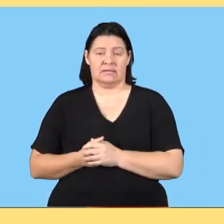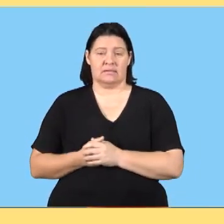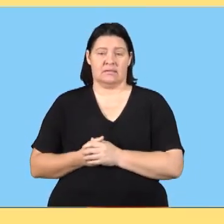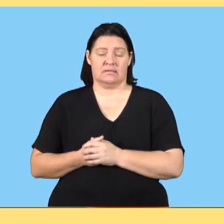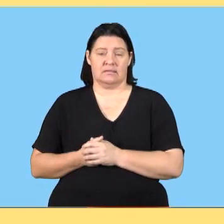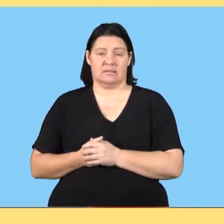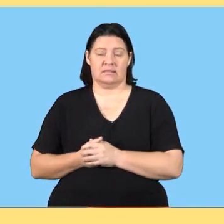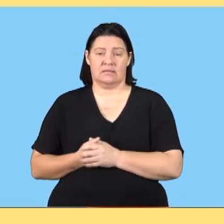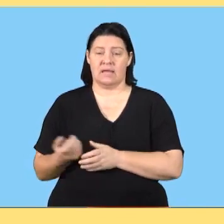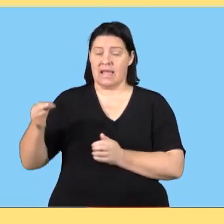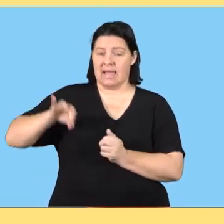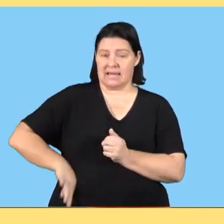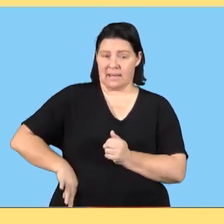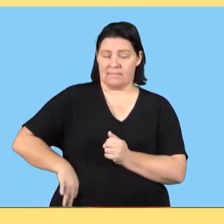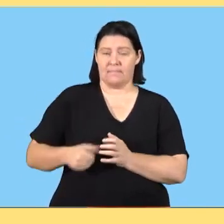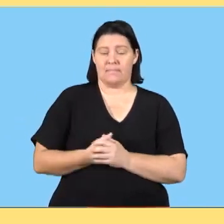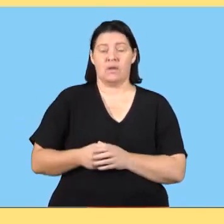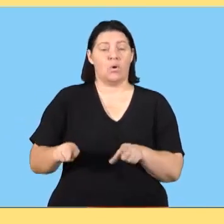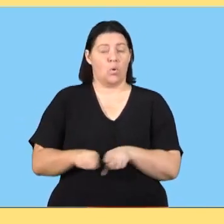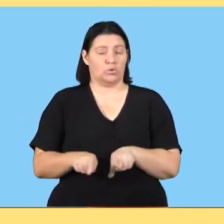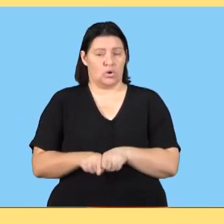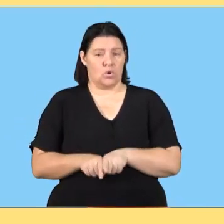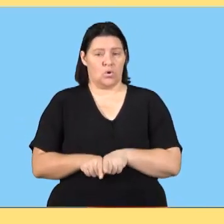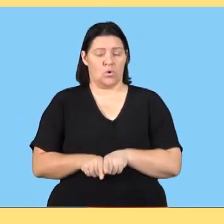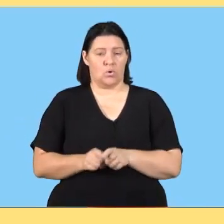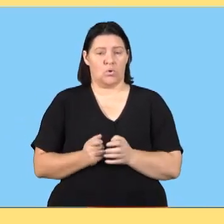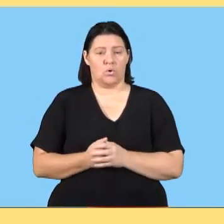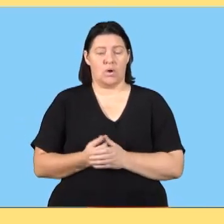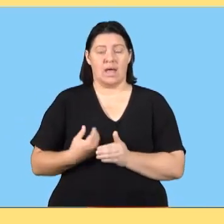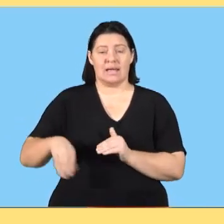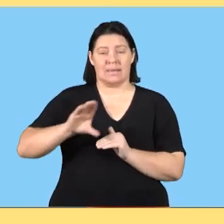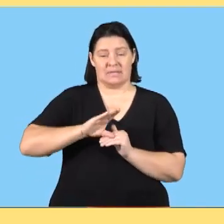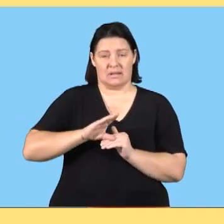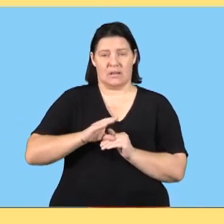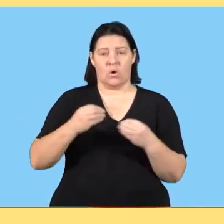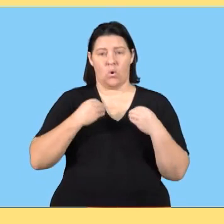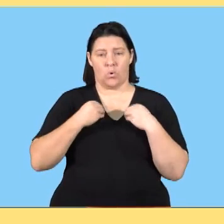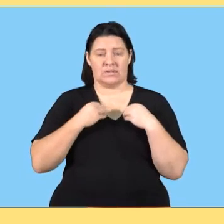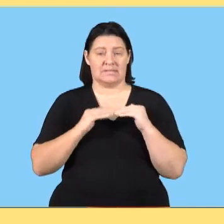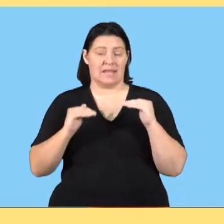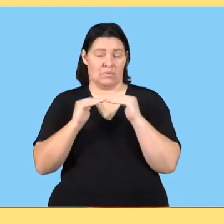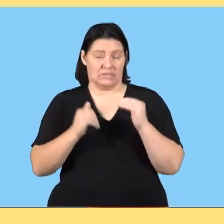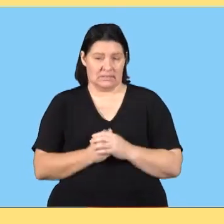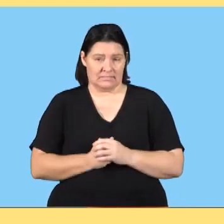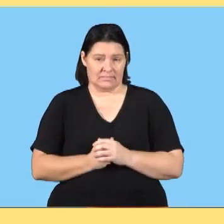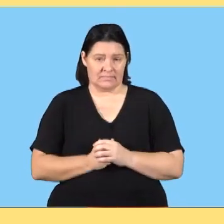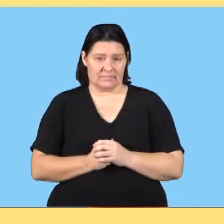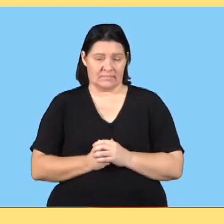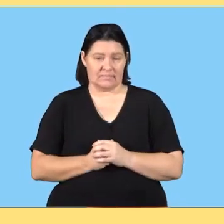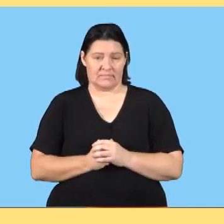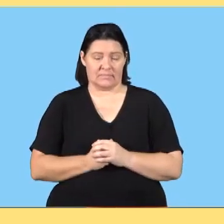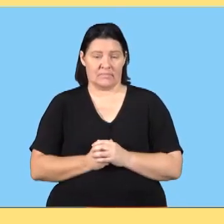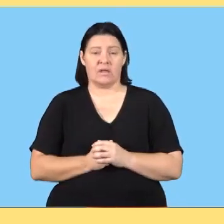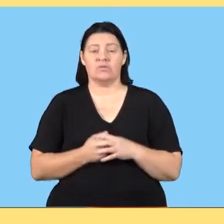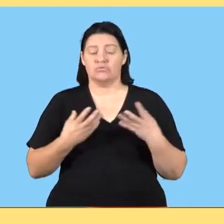liabilities, our income, as well as our capital. We're talking owner's equity. So bad debts